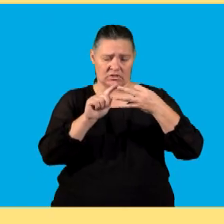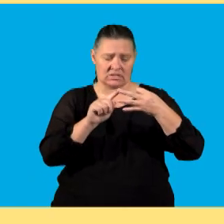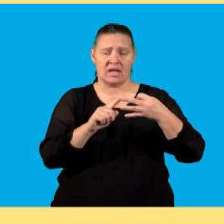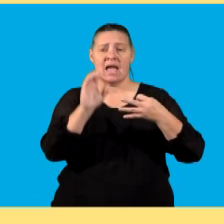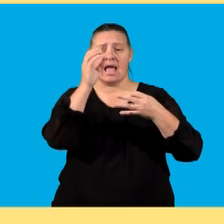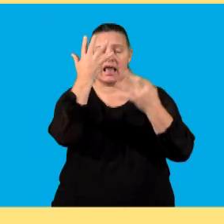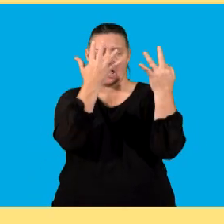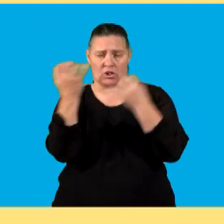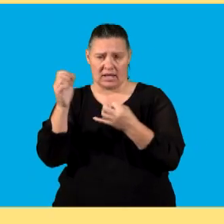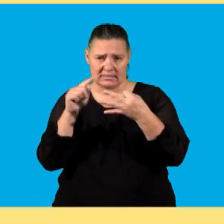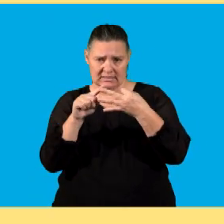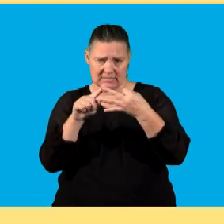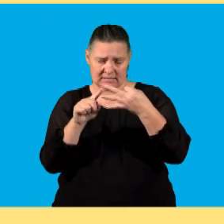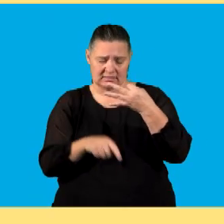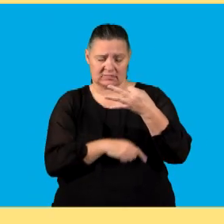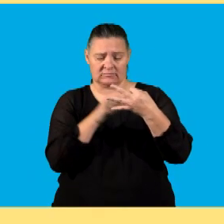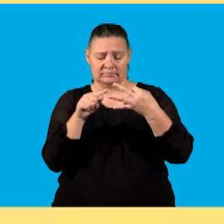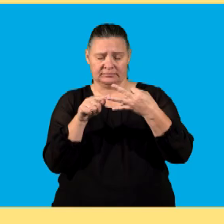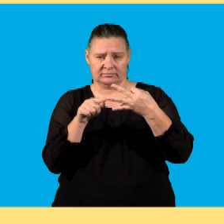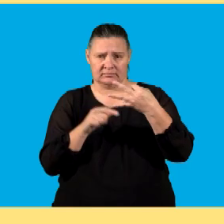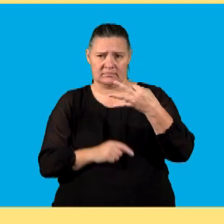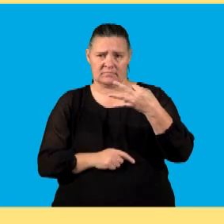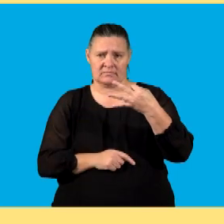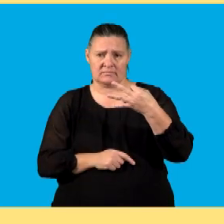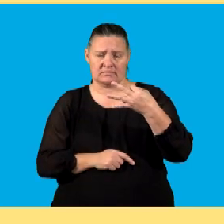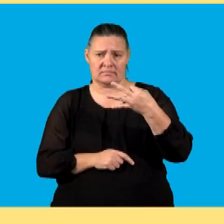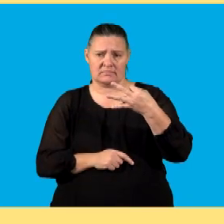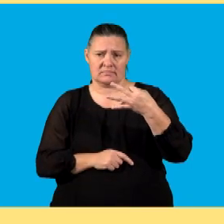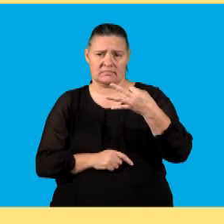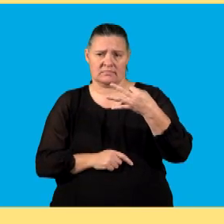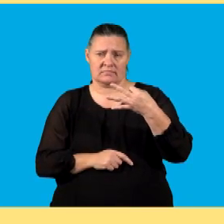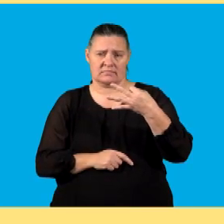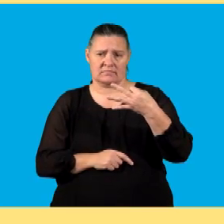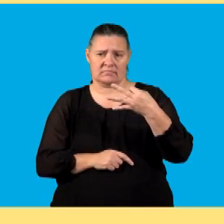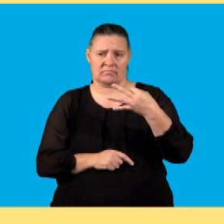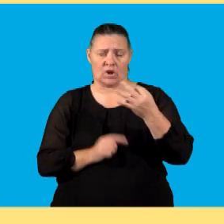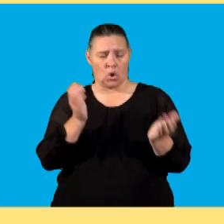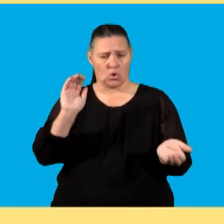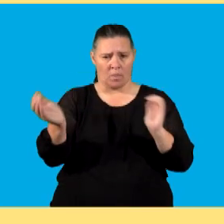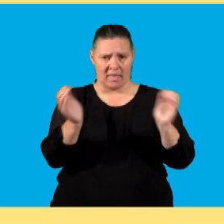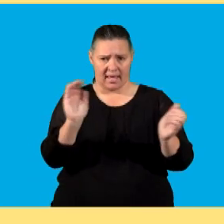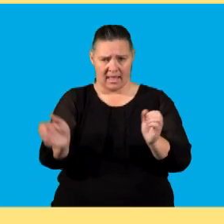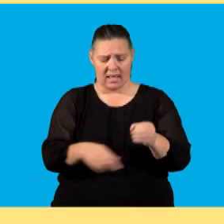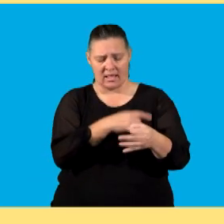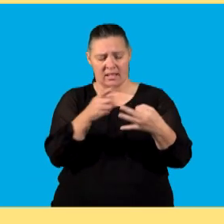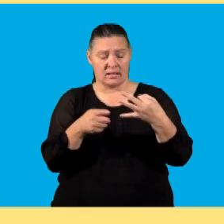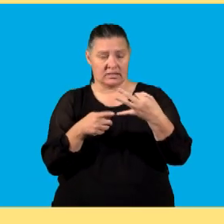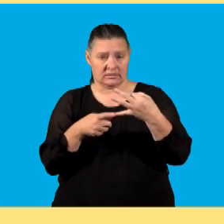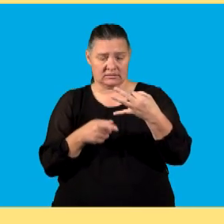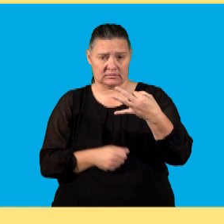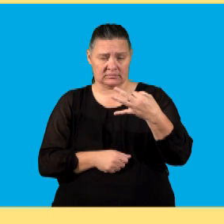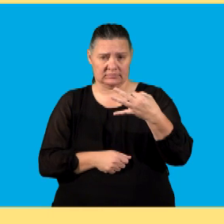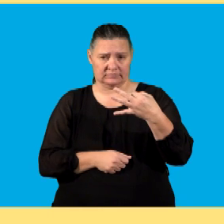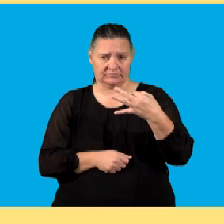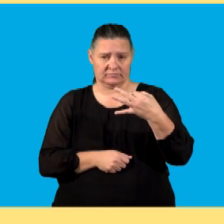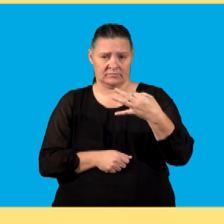calculate. We calculate. The second C is we compare. And then